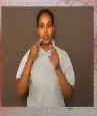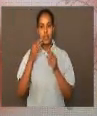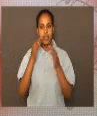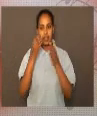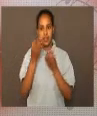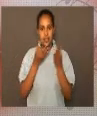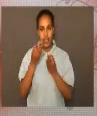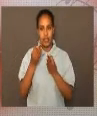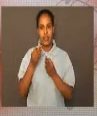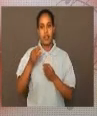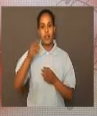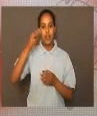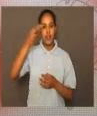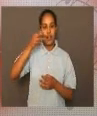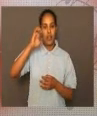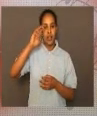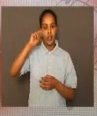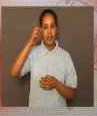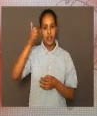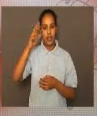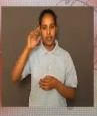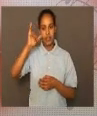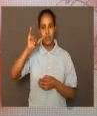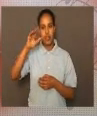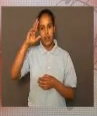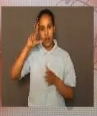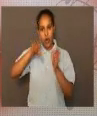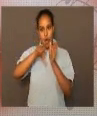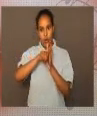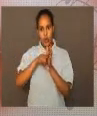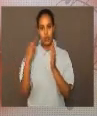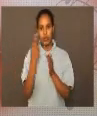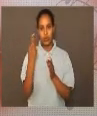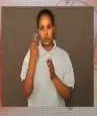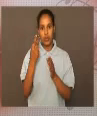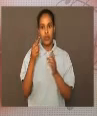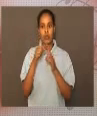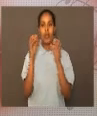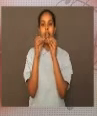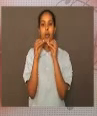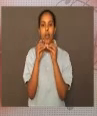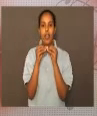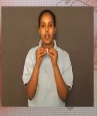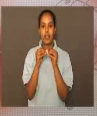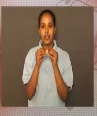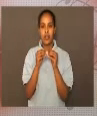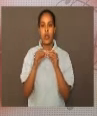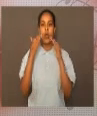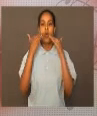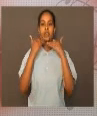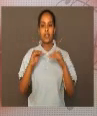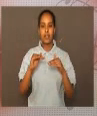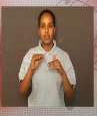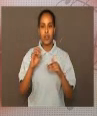state Henry's law and we will use it to calculate